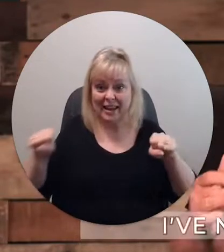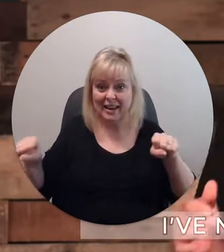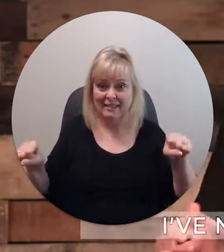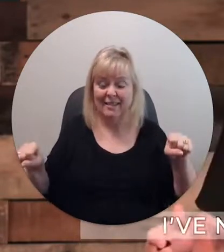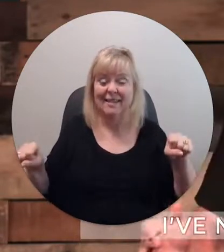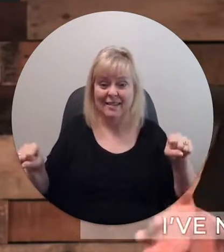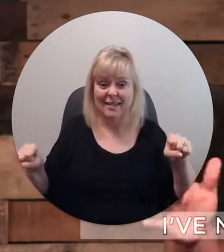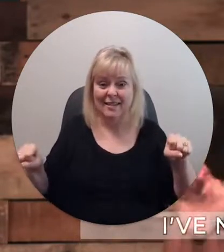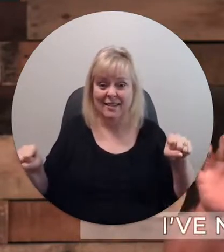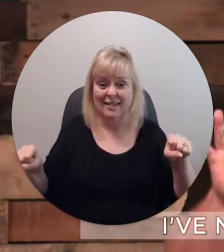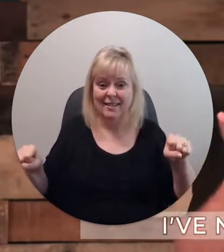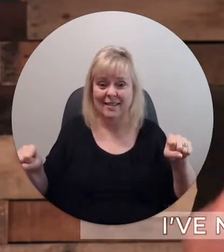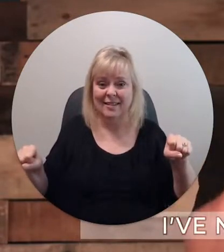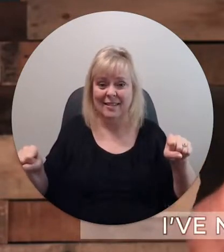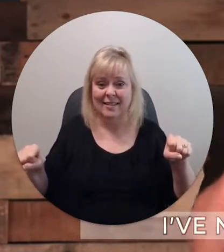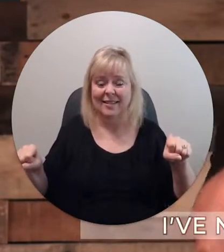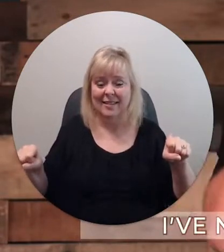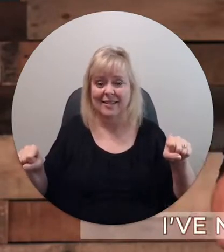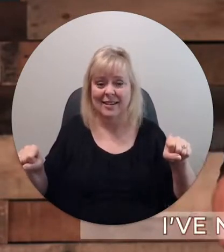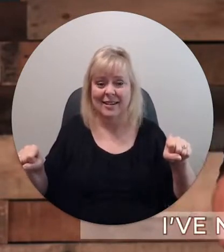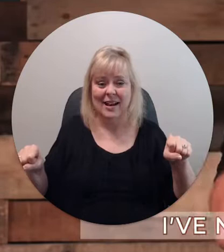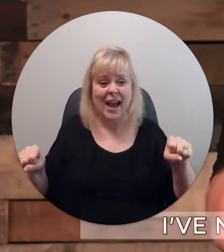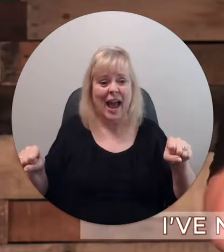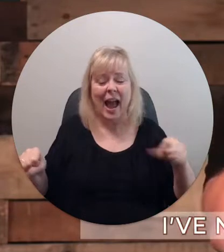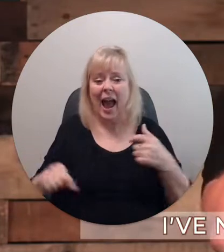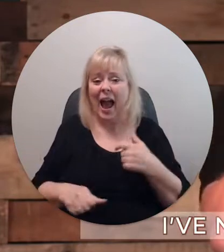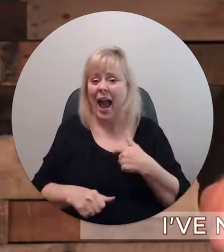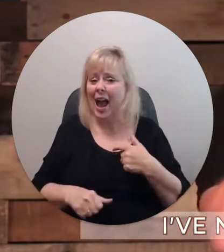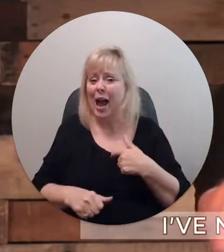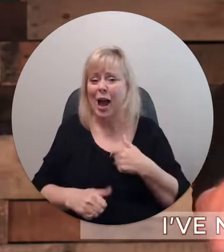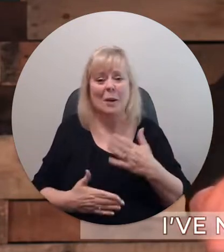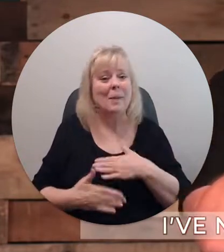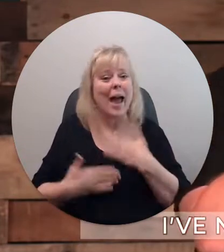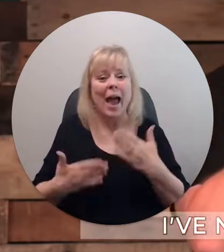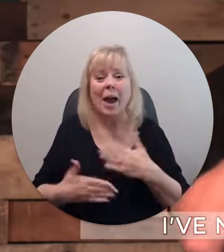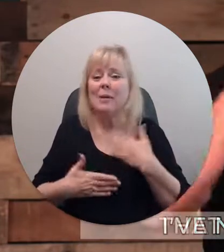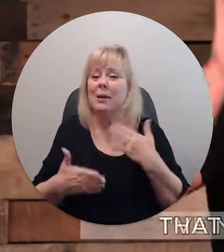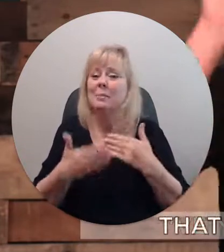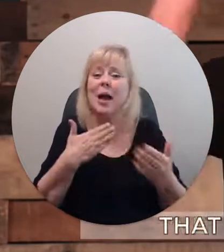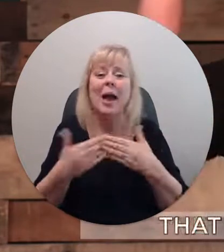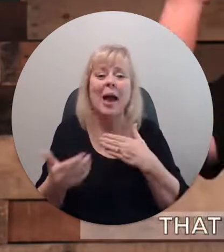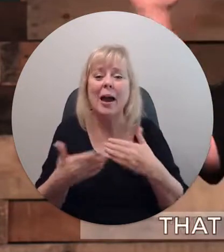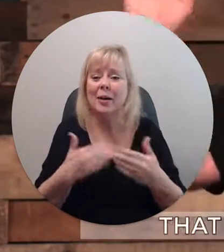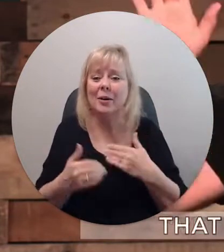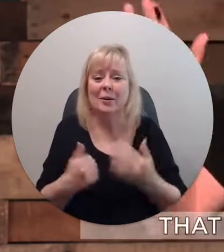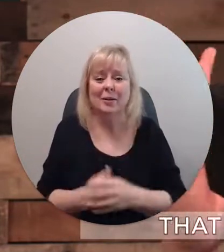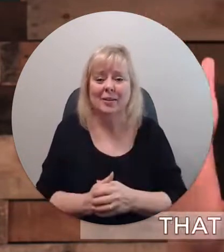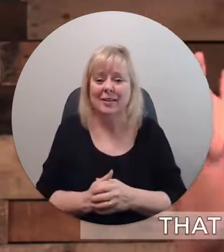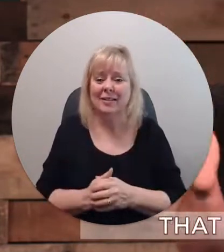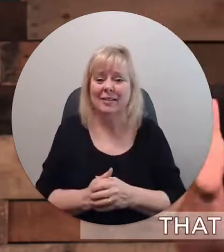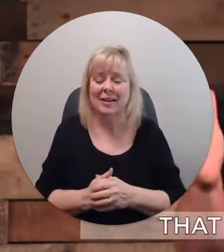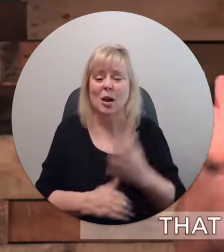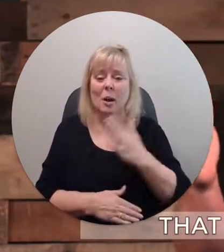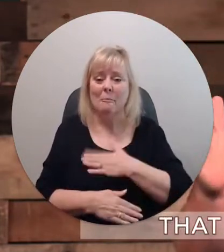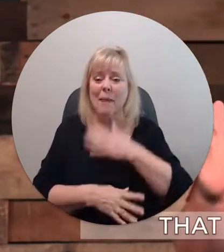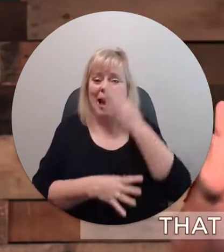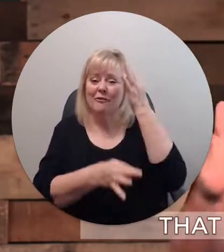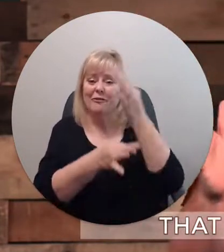shaking. I've never been more glad that I put my faith in